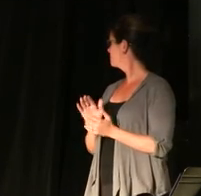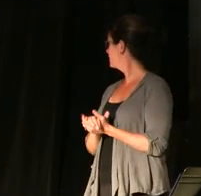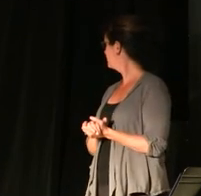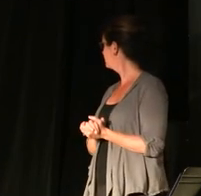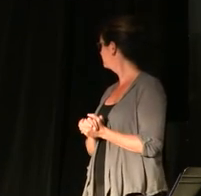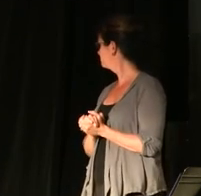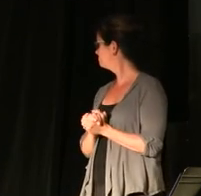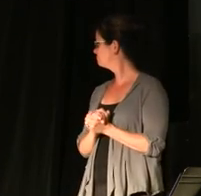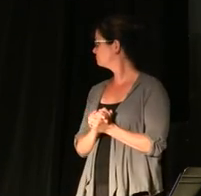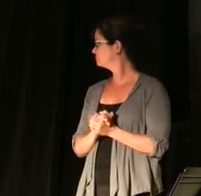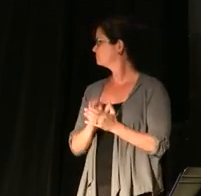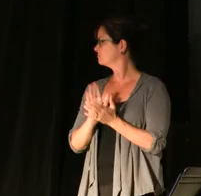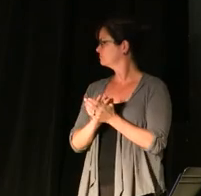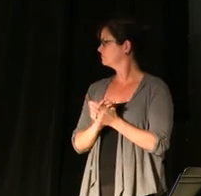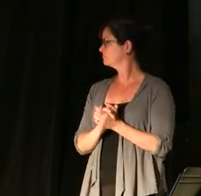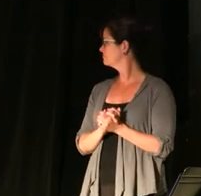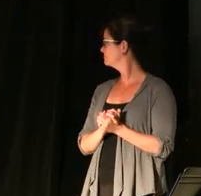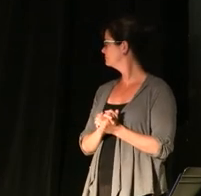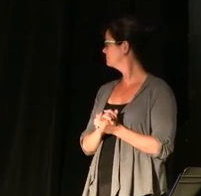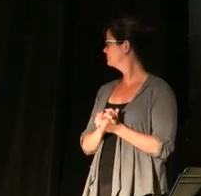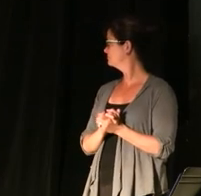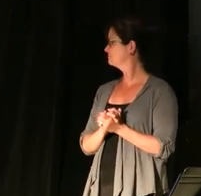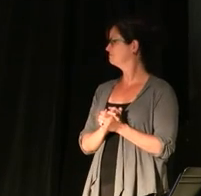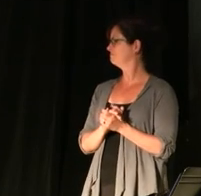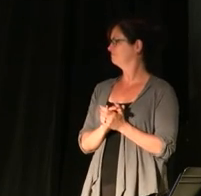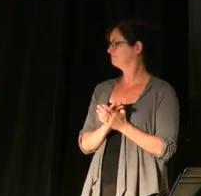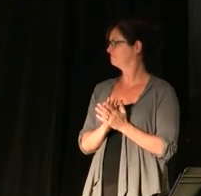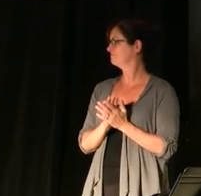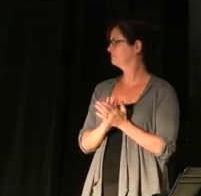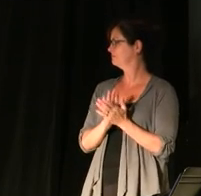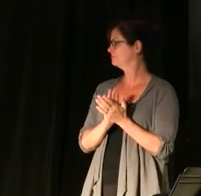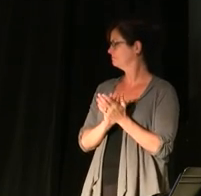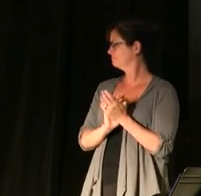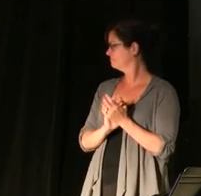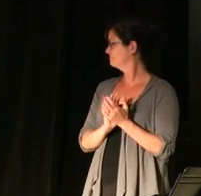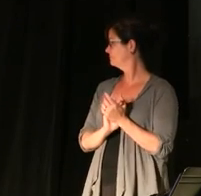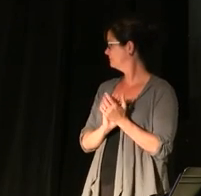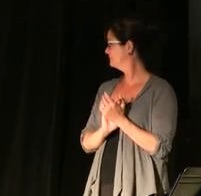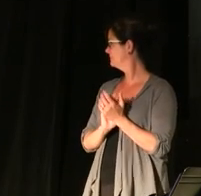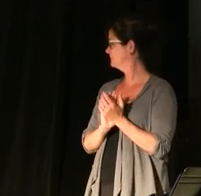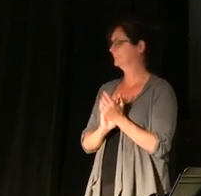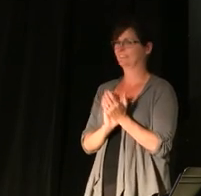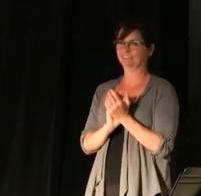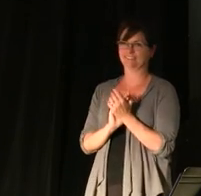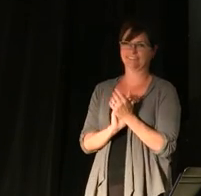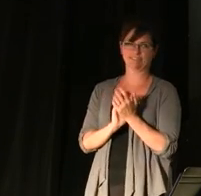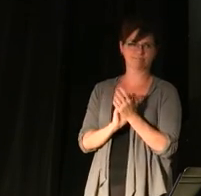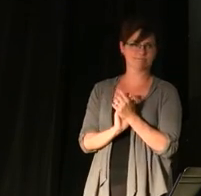Thank you.